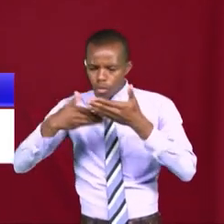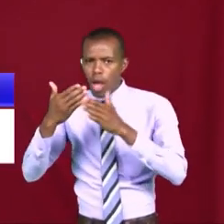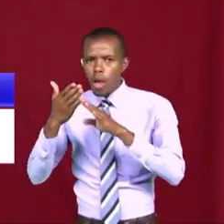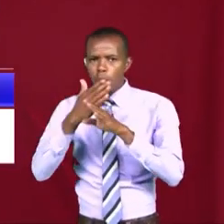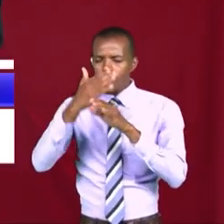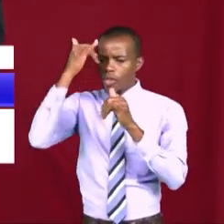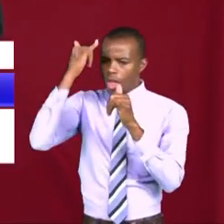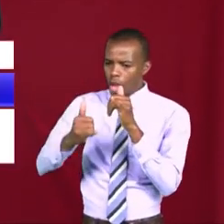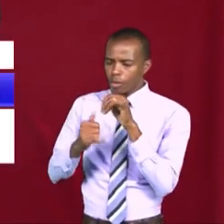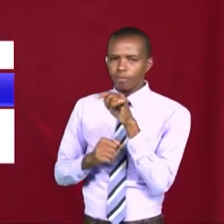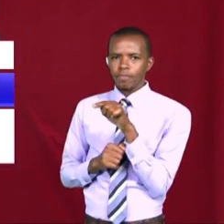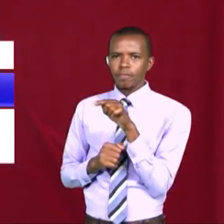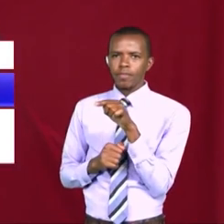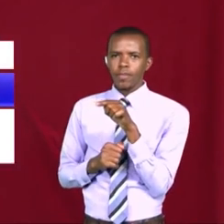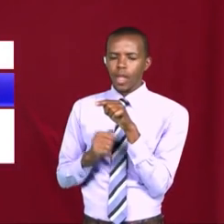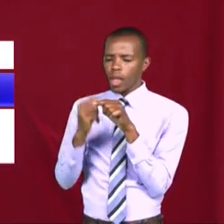this month.